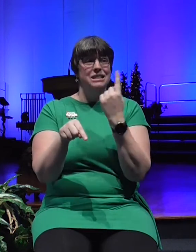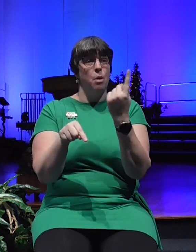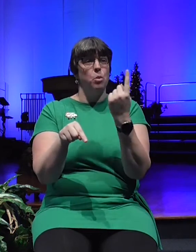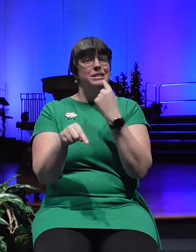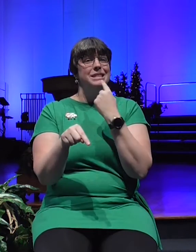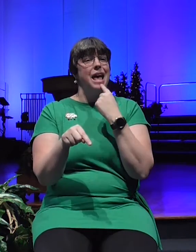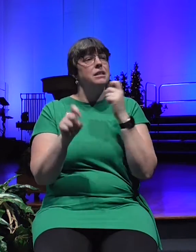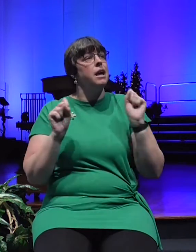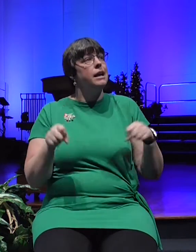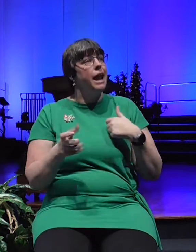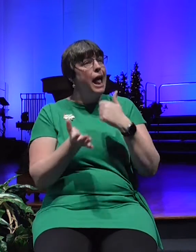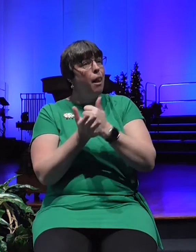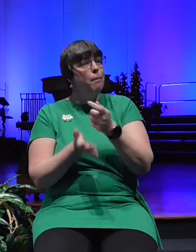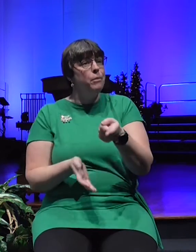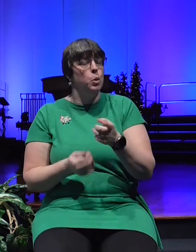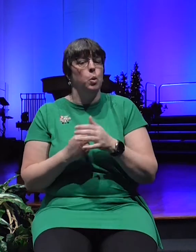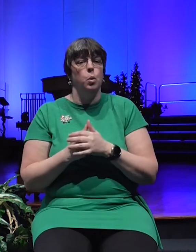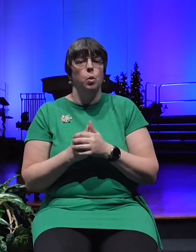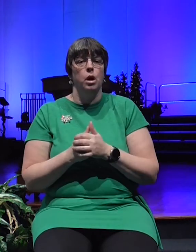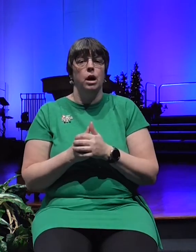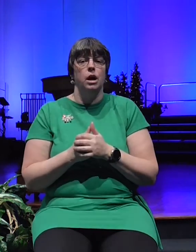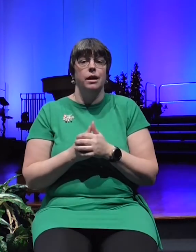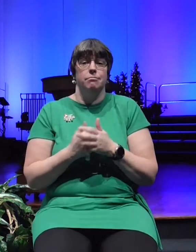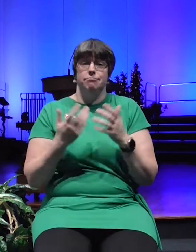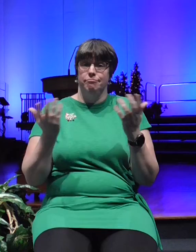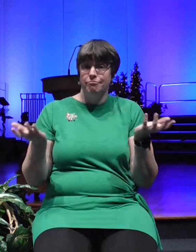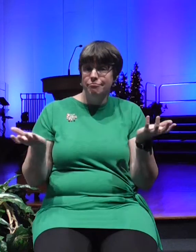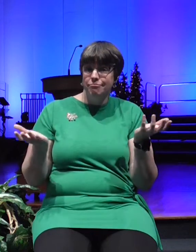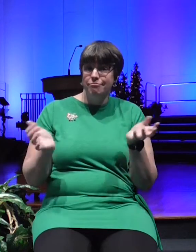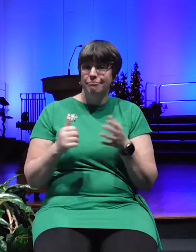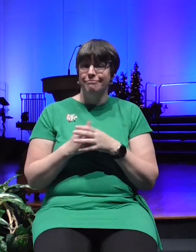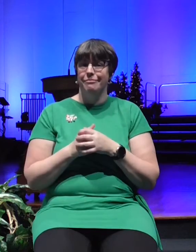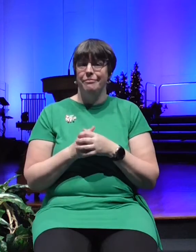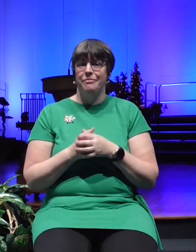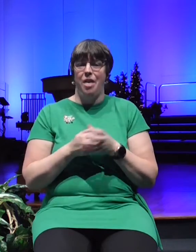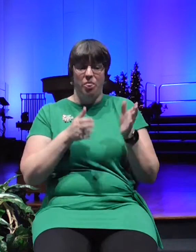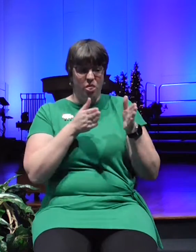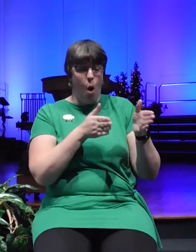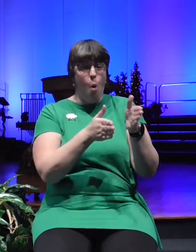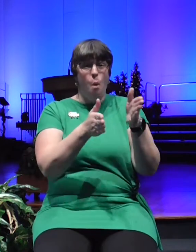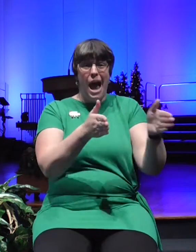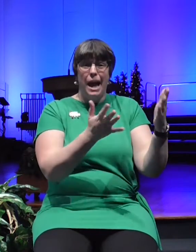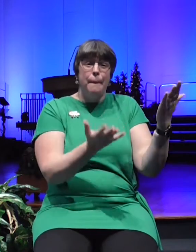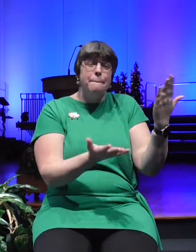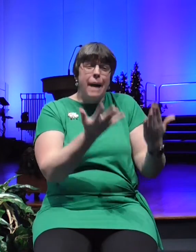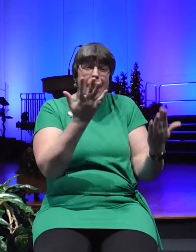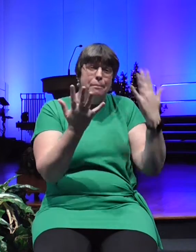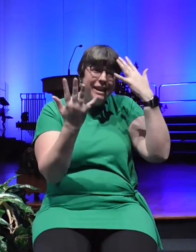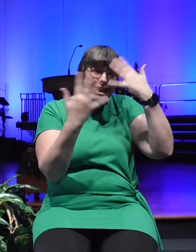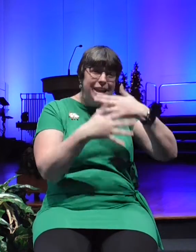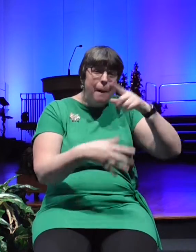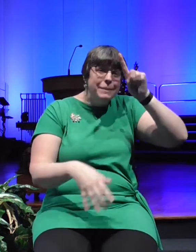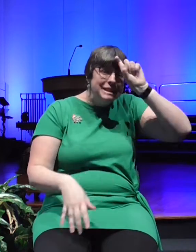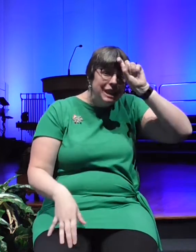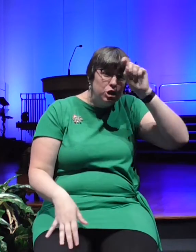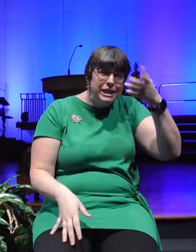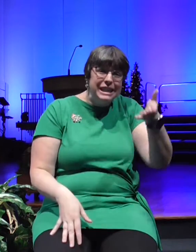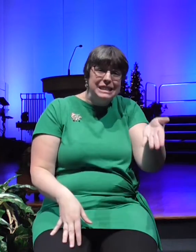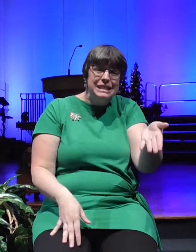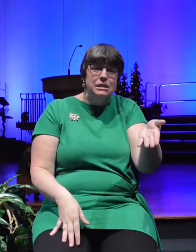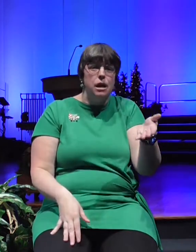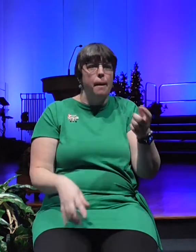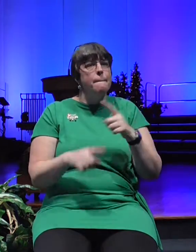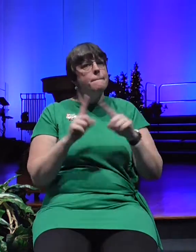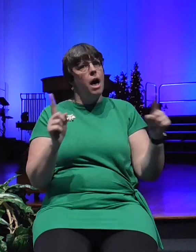can I help you with that? The way may show up in mysterious ways. I know plenty of people